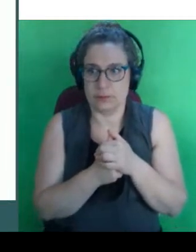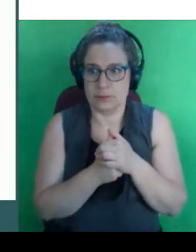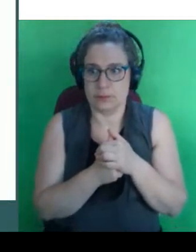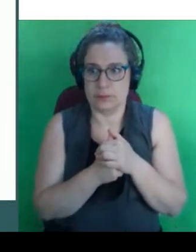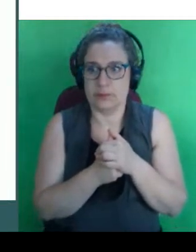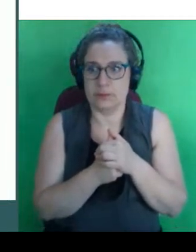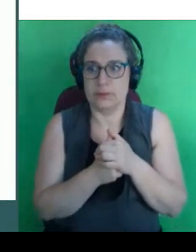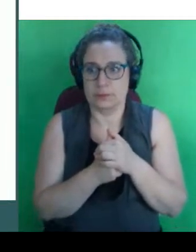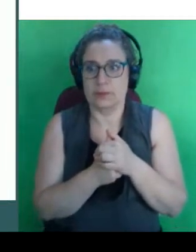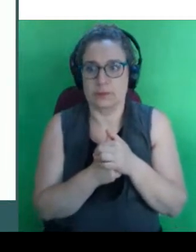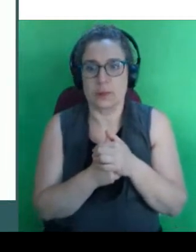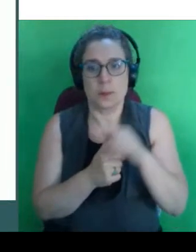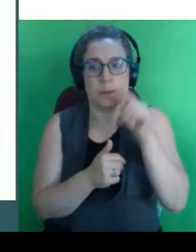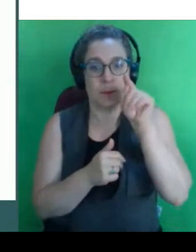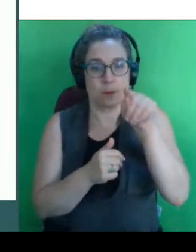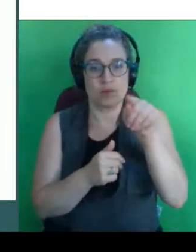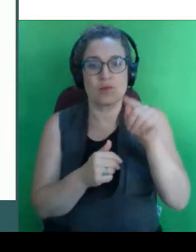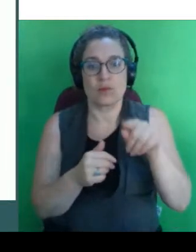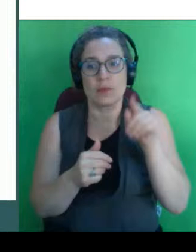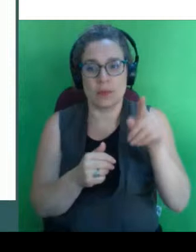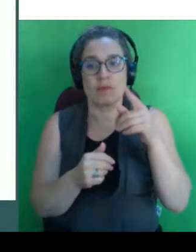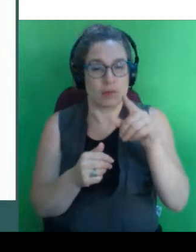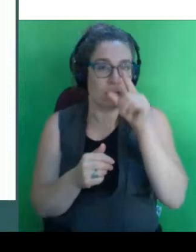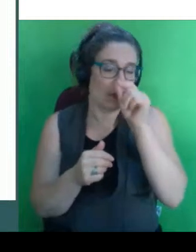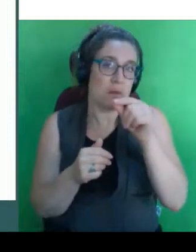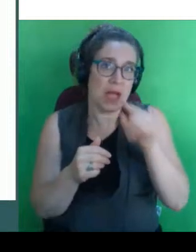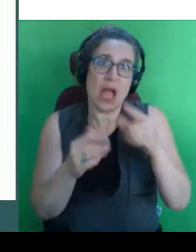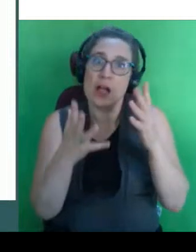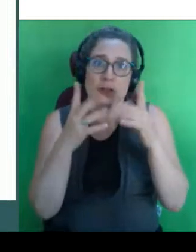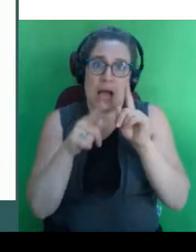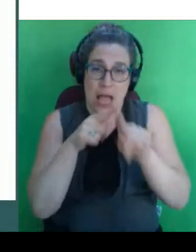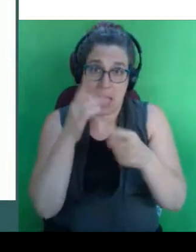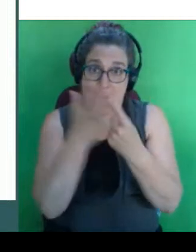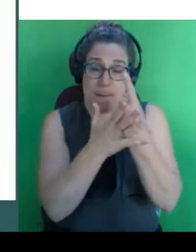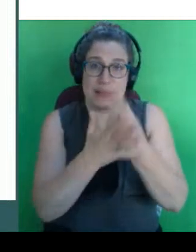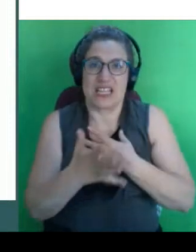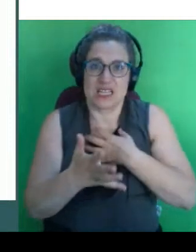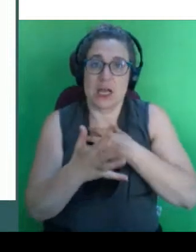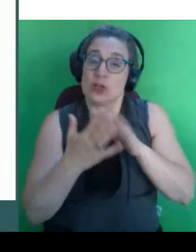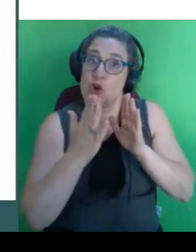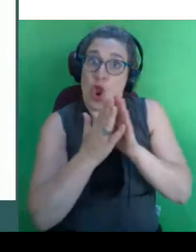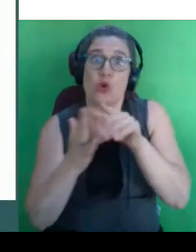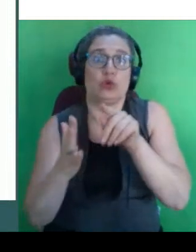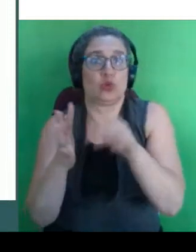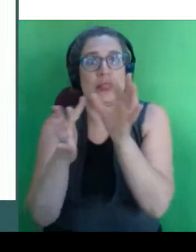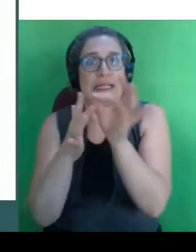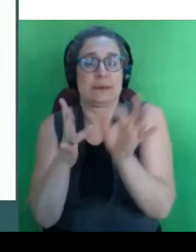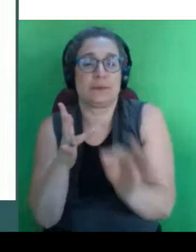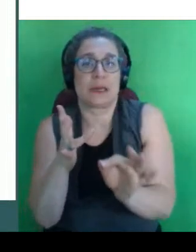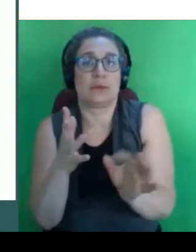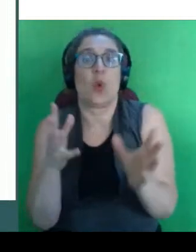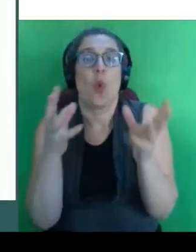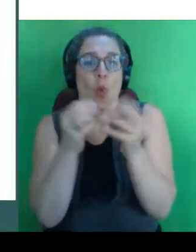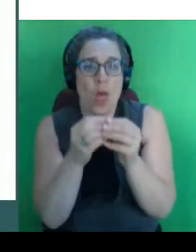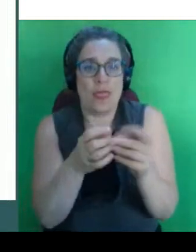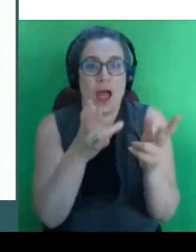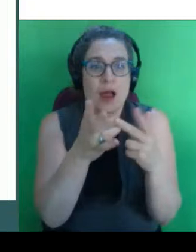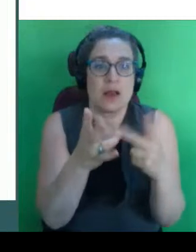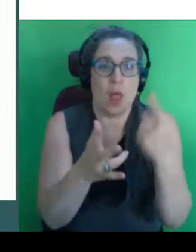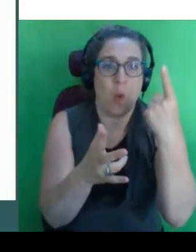possible, and then at about 90 minutes afterwards, with another sample taken at greater than 24